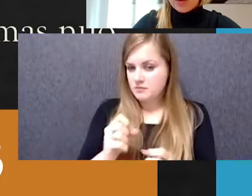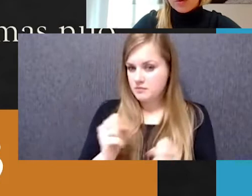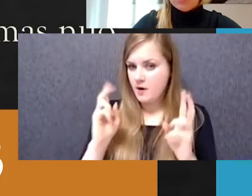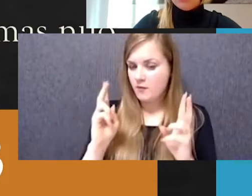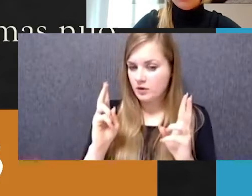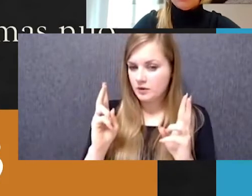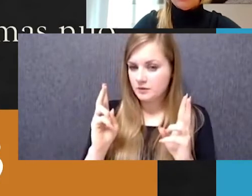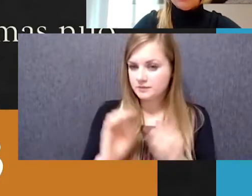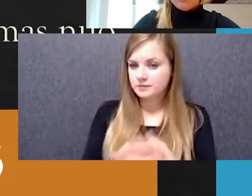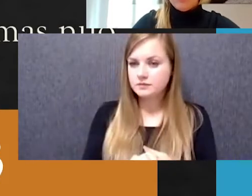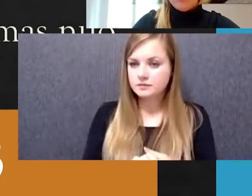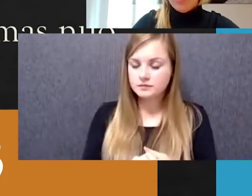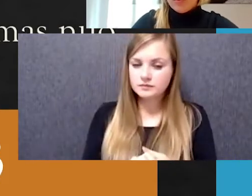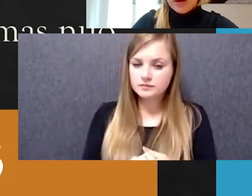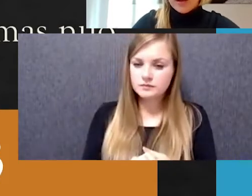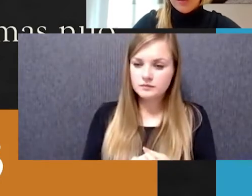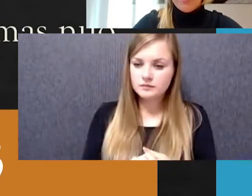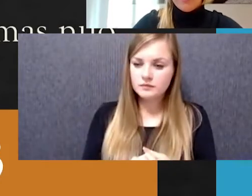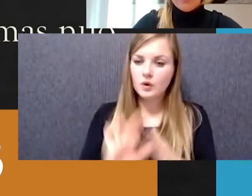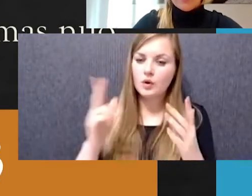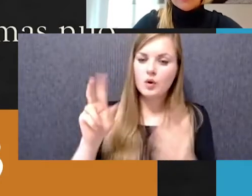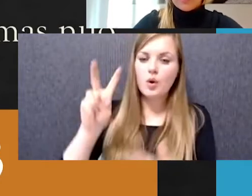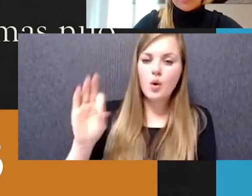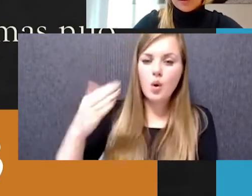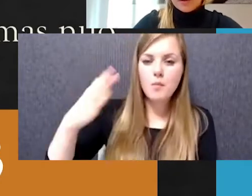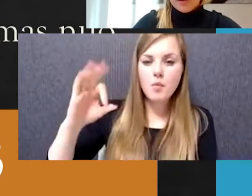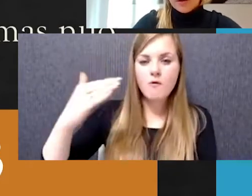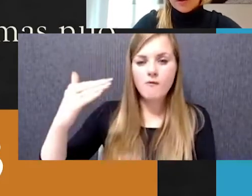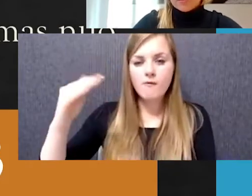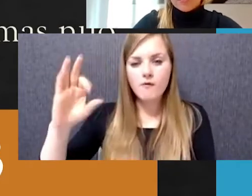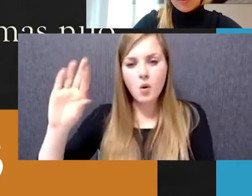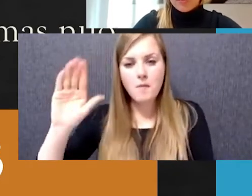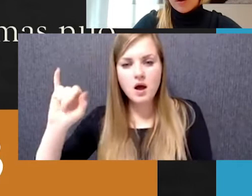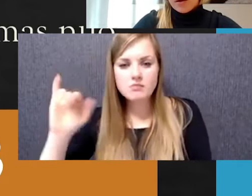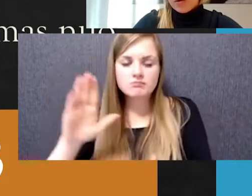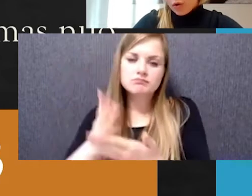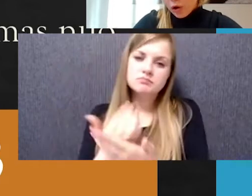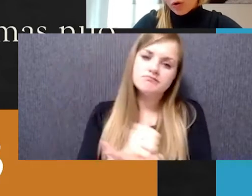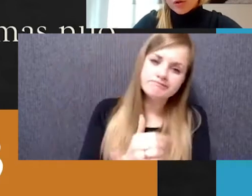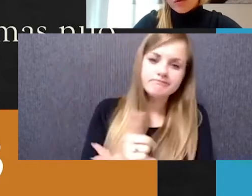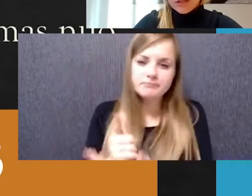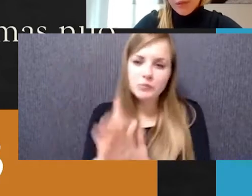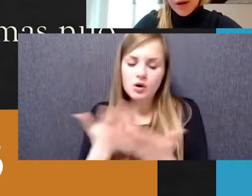tense, then this comment is regarded more dangerous.